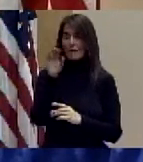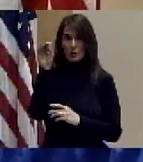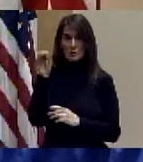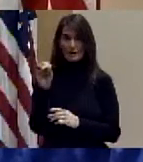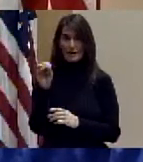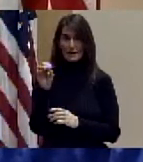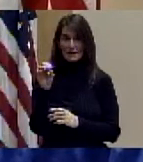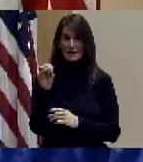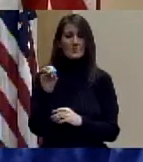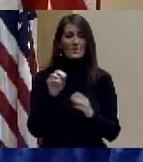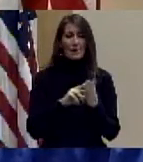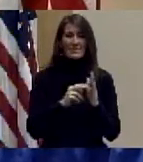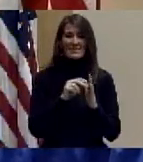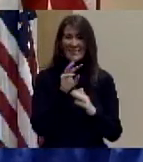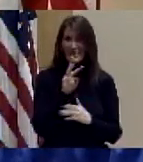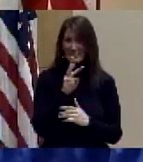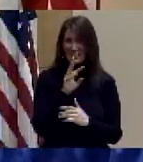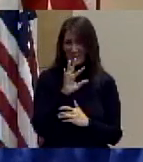0.65%. In other words,